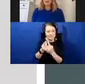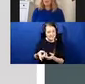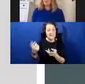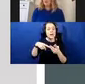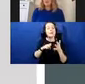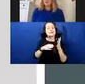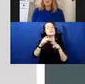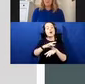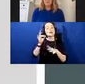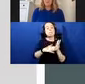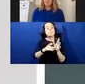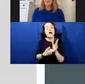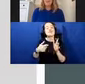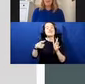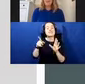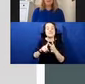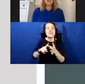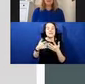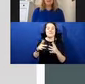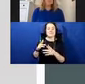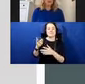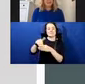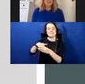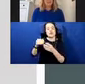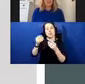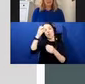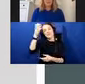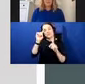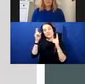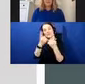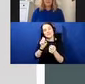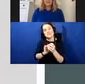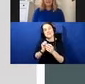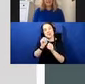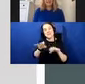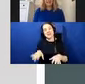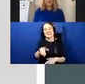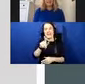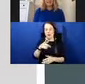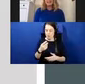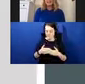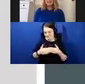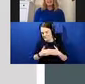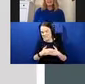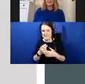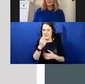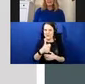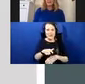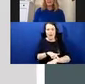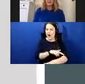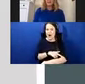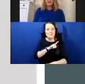company, we've got lots to talk about, hundred years, in some ways may not seem like a long time when you start sort of digging into the events of 1921.